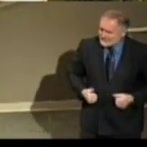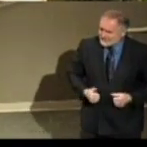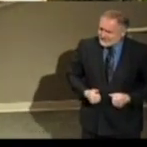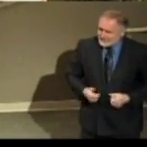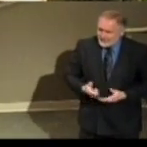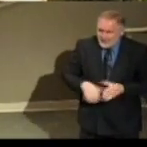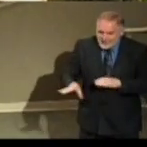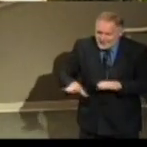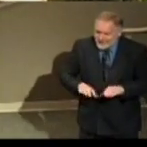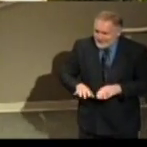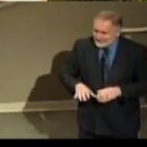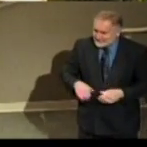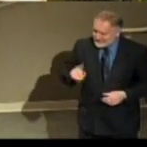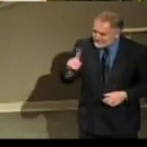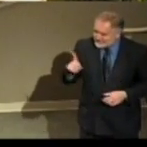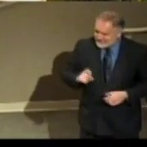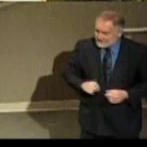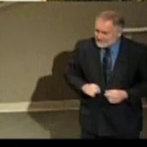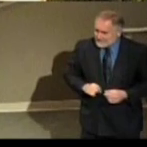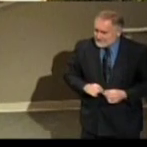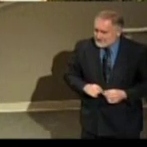What are you doing?